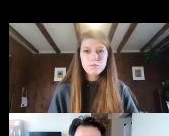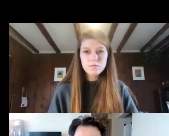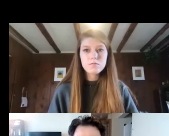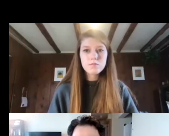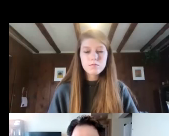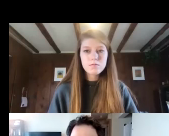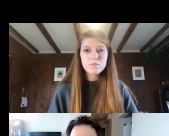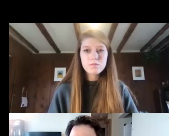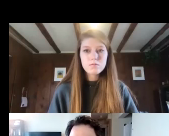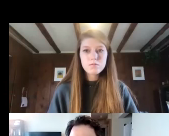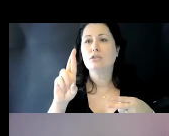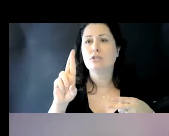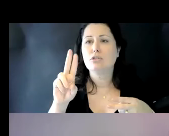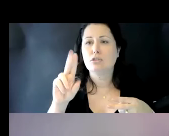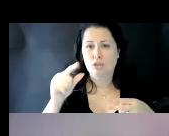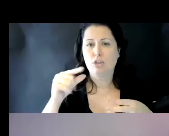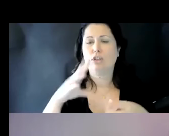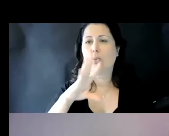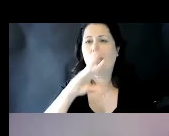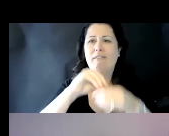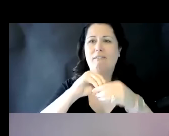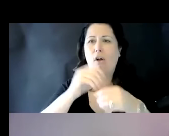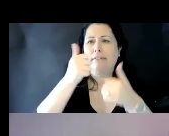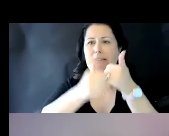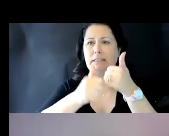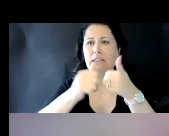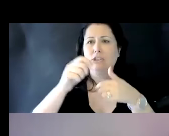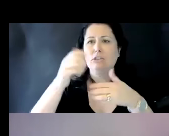group working with us on every single stage.